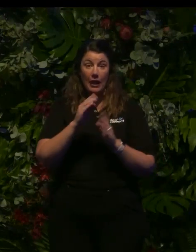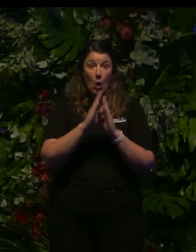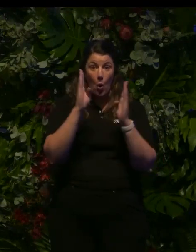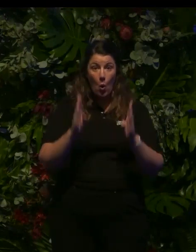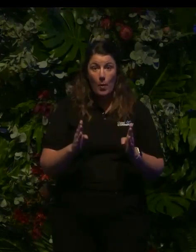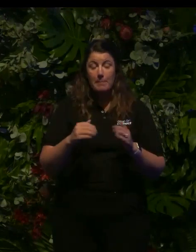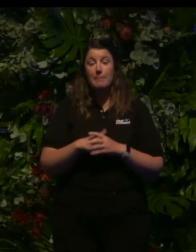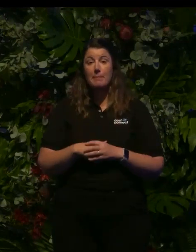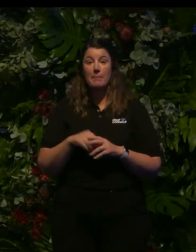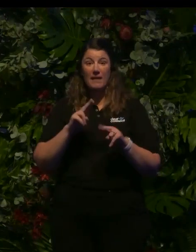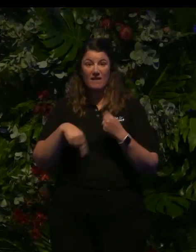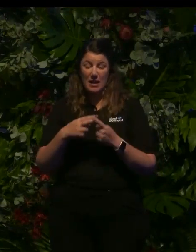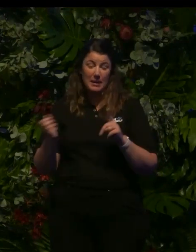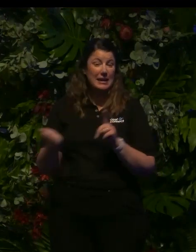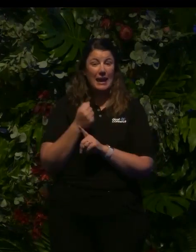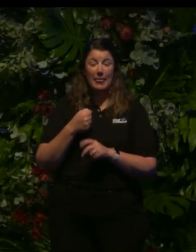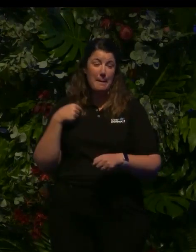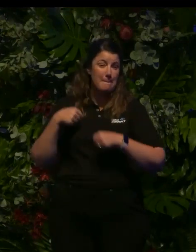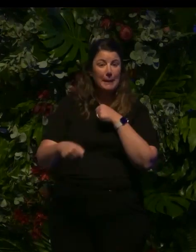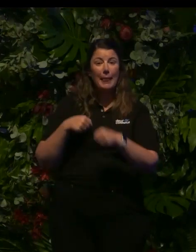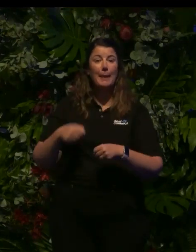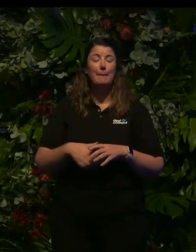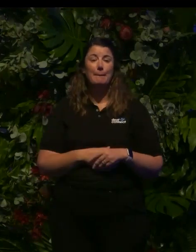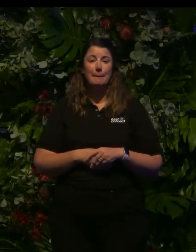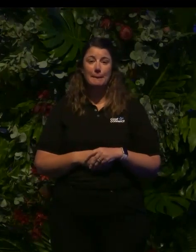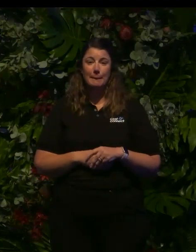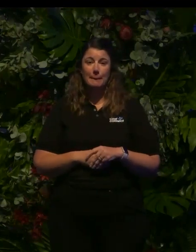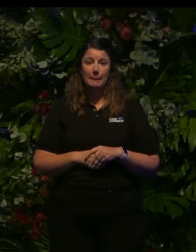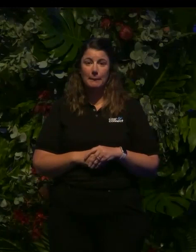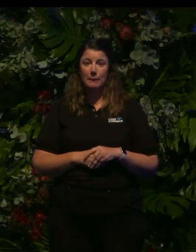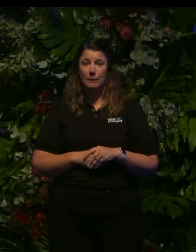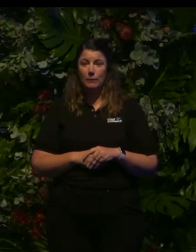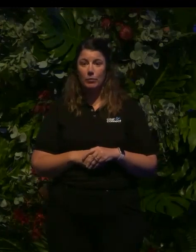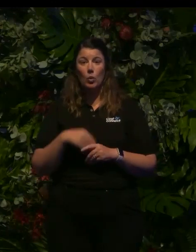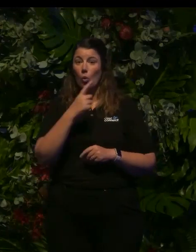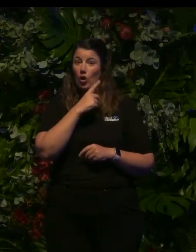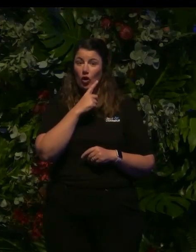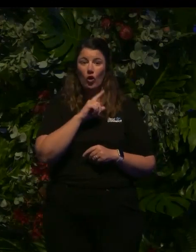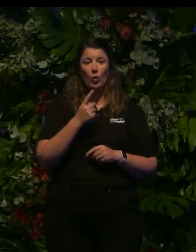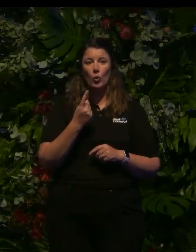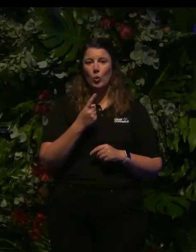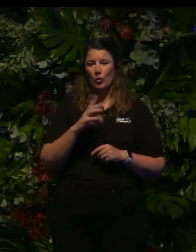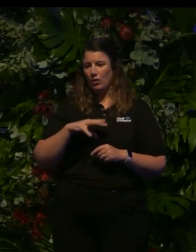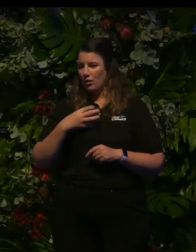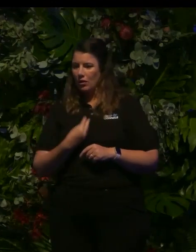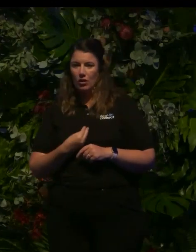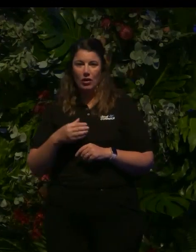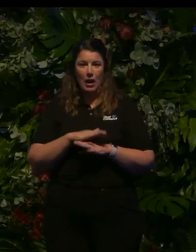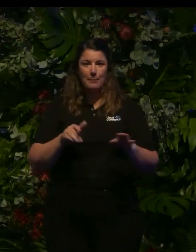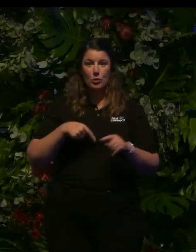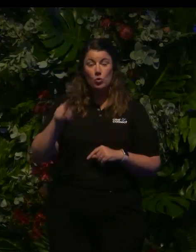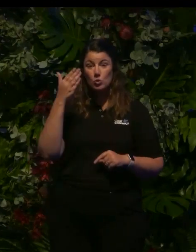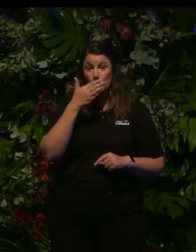are, you know, hit them, beat them, or the girl who are, you know, not fit in the gender role are not allowed to go to